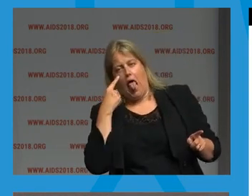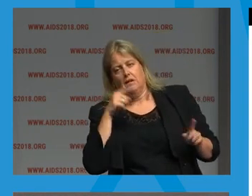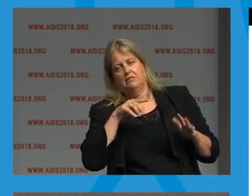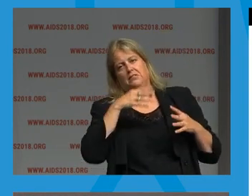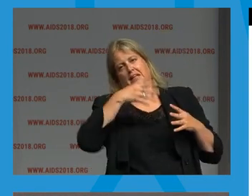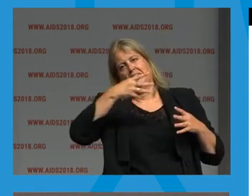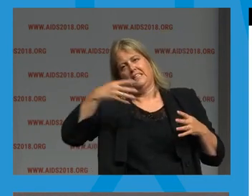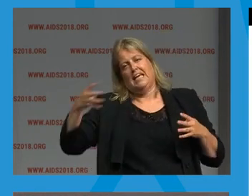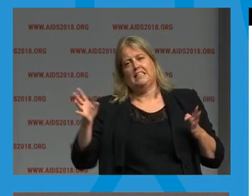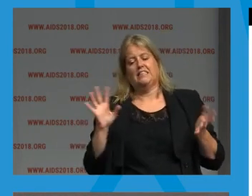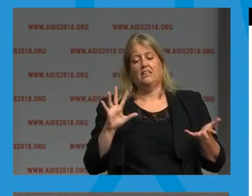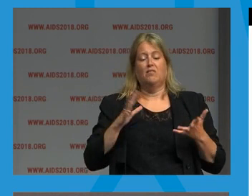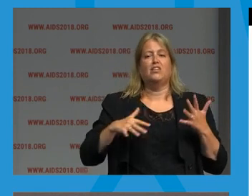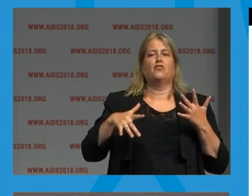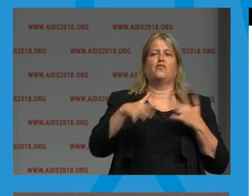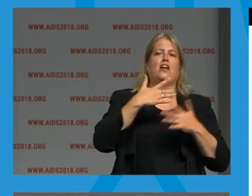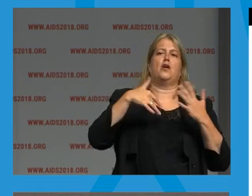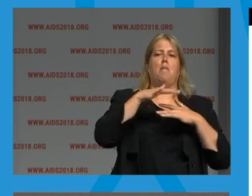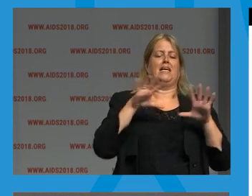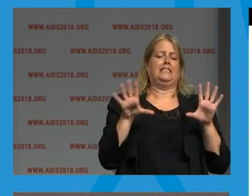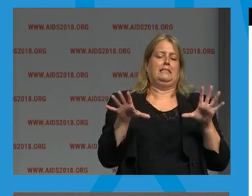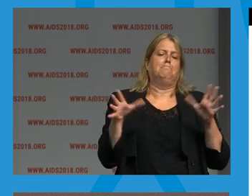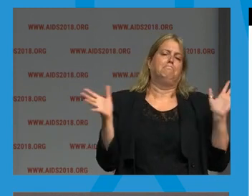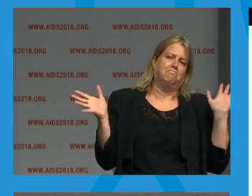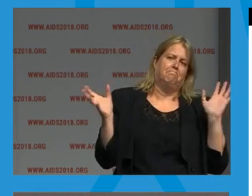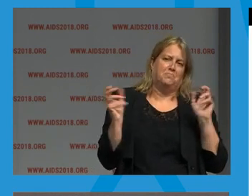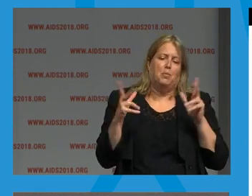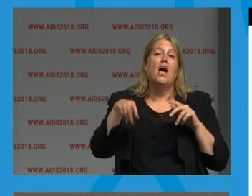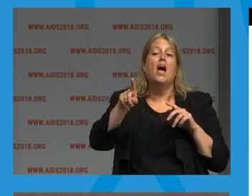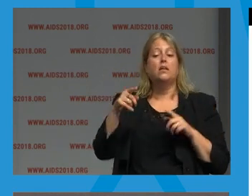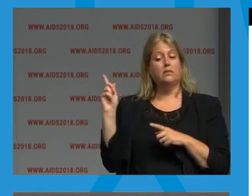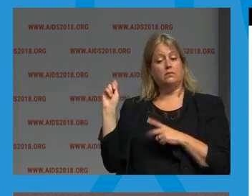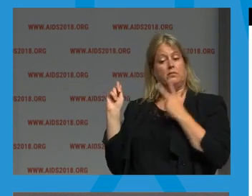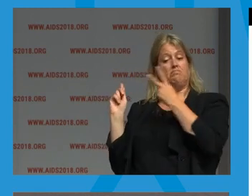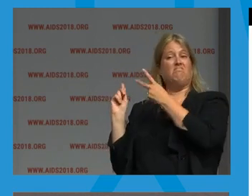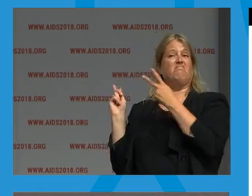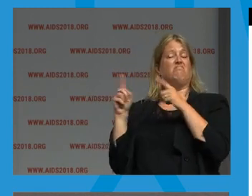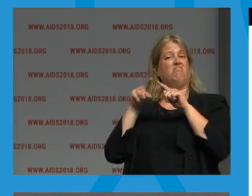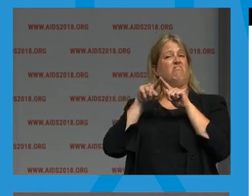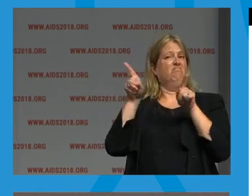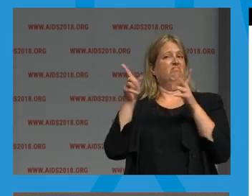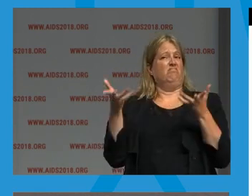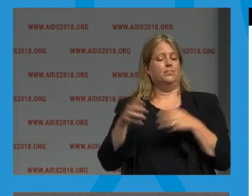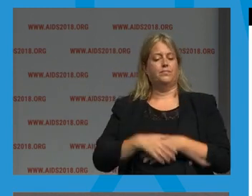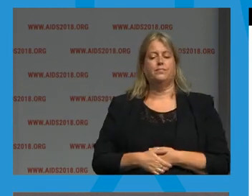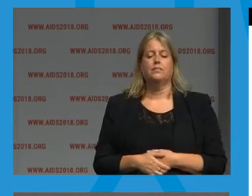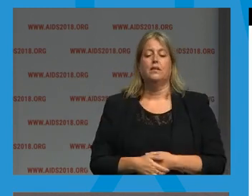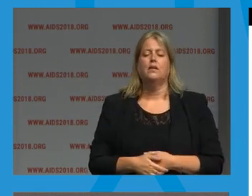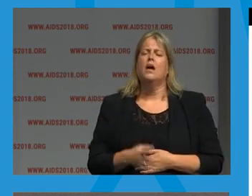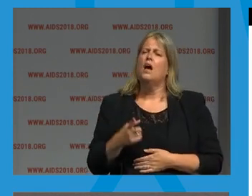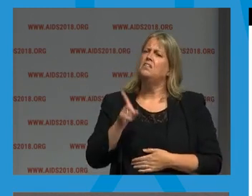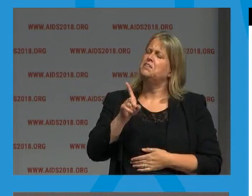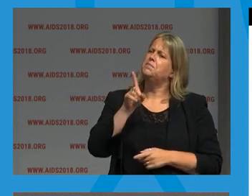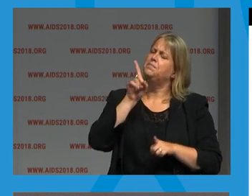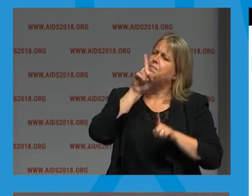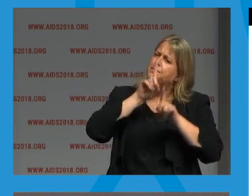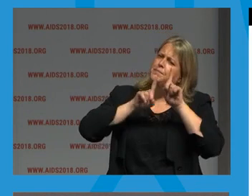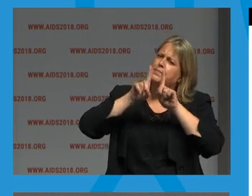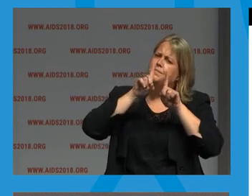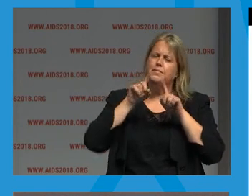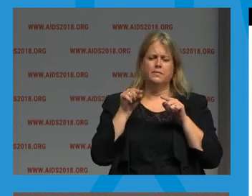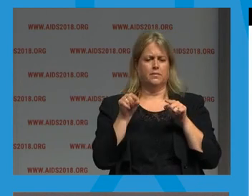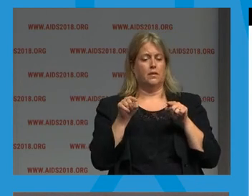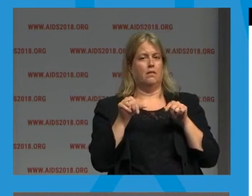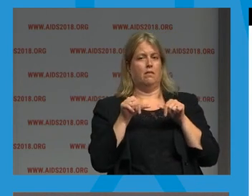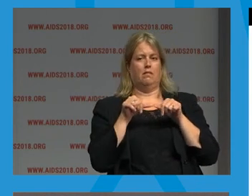because this is not a randomized trial, but I think if you look at this slide, it's obvious. We asked, well, what about how long they